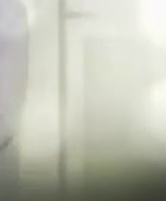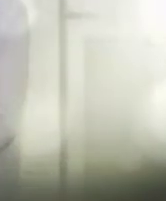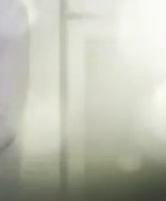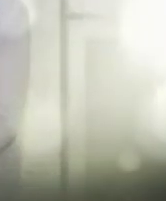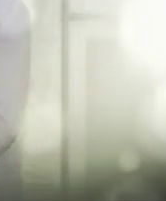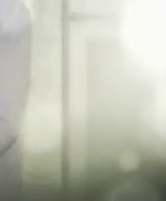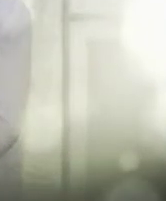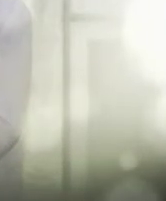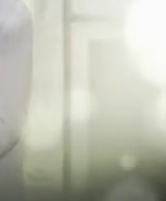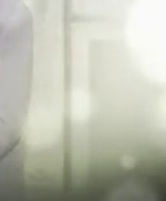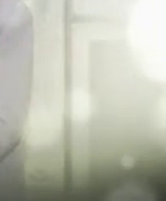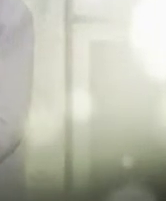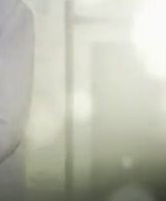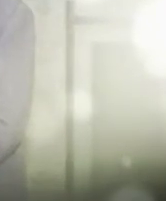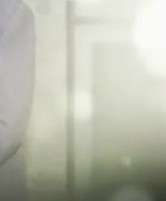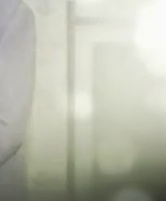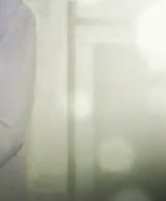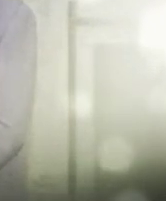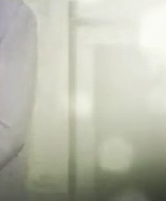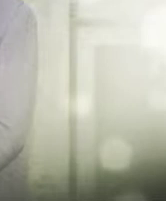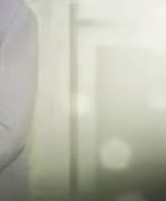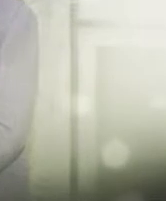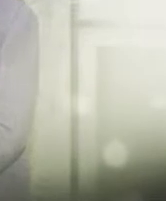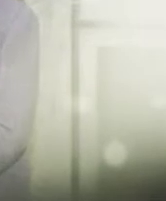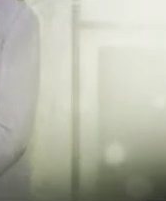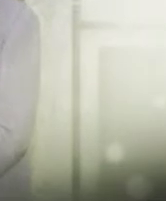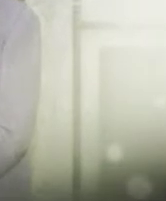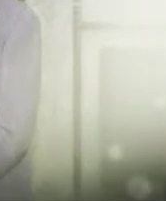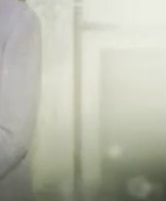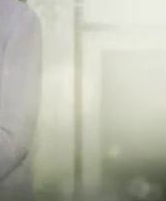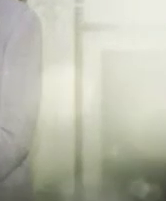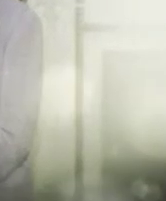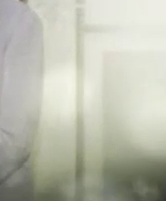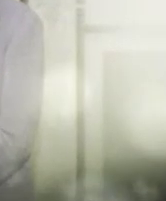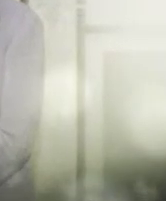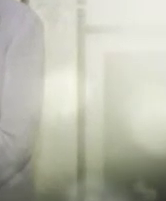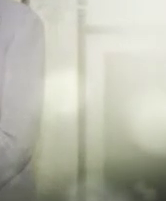were fabulous. I hope everybody understood.